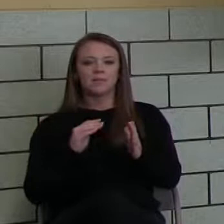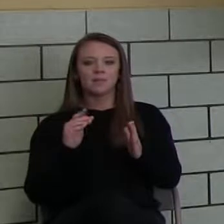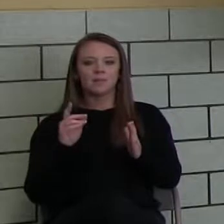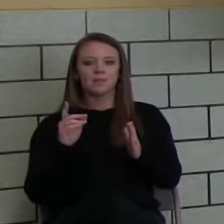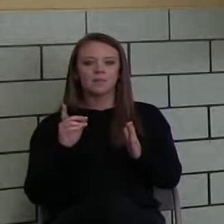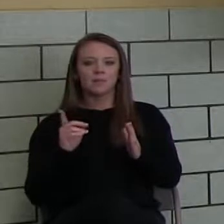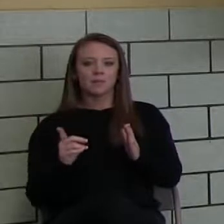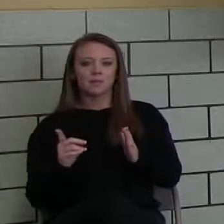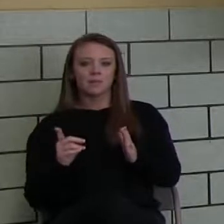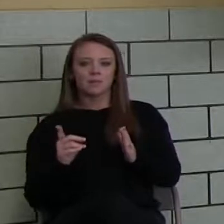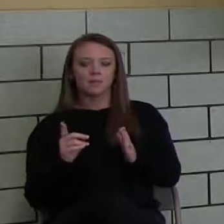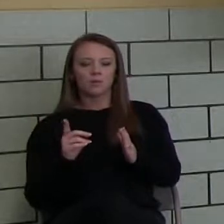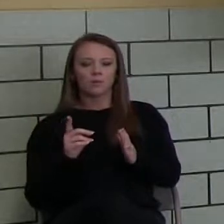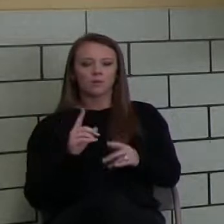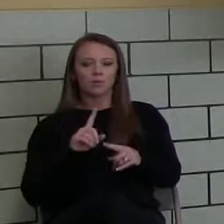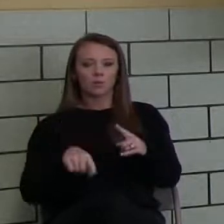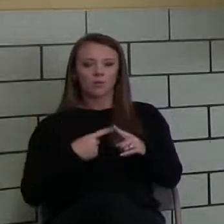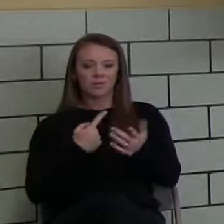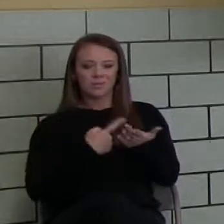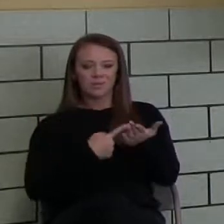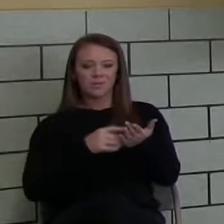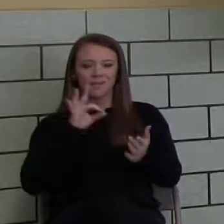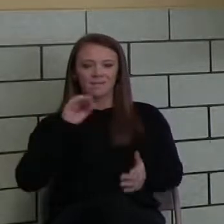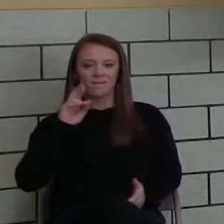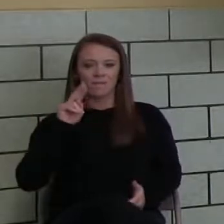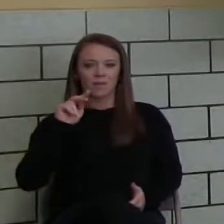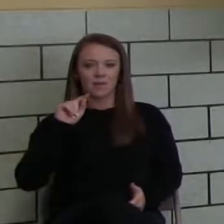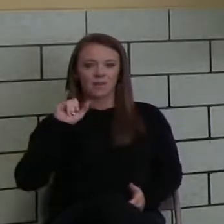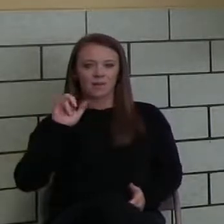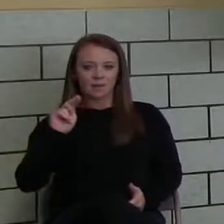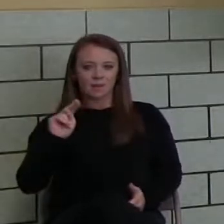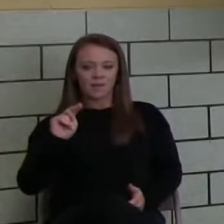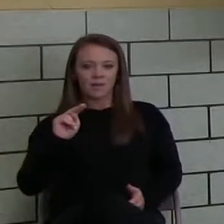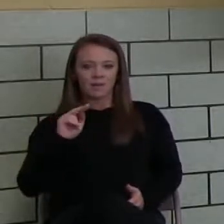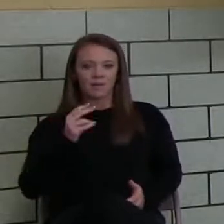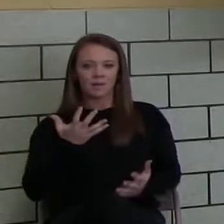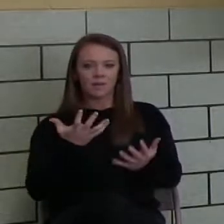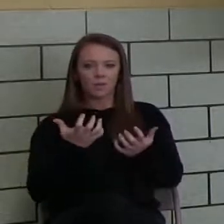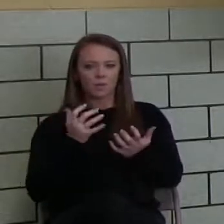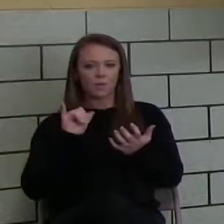Fountain, we're talking about trying to upgrade it to be more vertical,